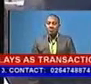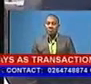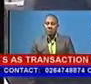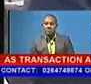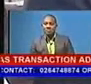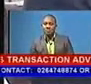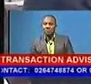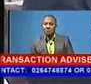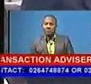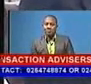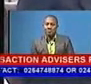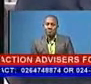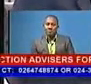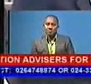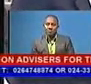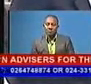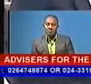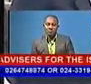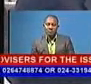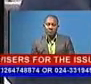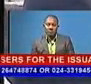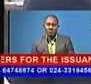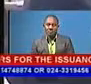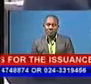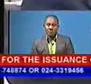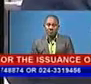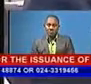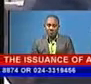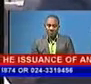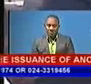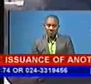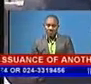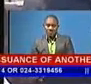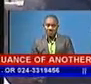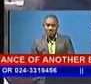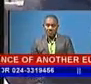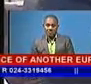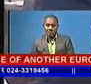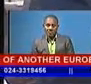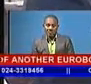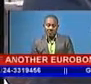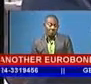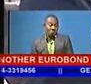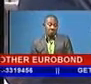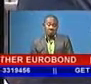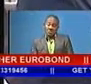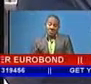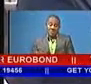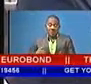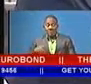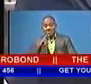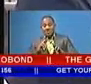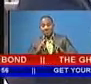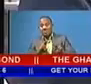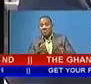then and that week, that is what he's talking about. That's my understanding. That we are responding to, unless he's making something